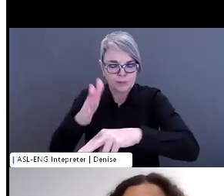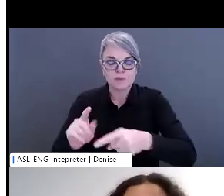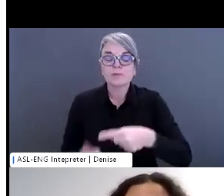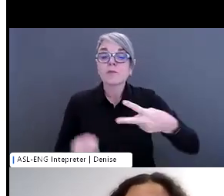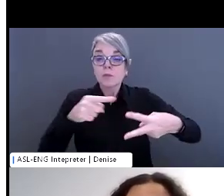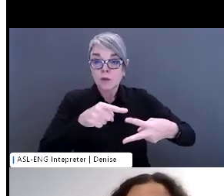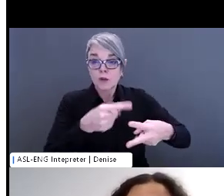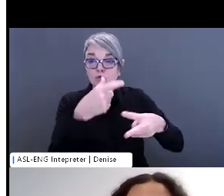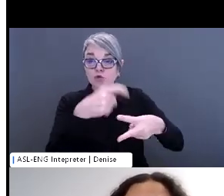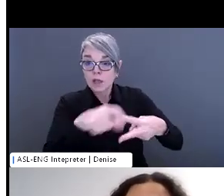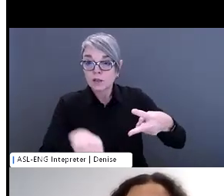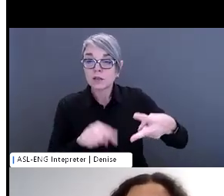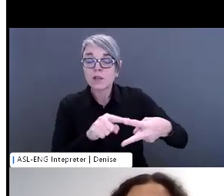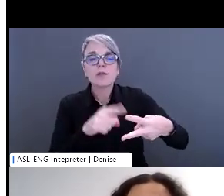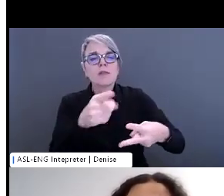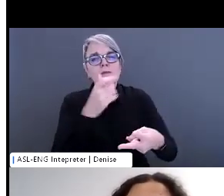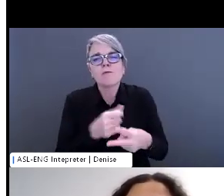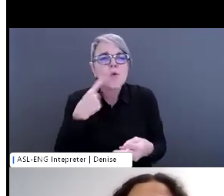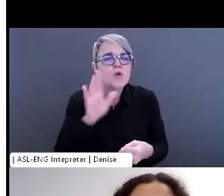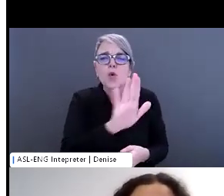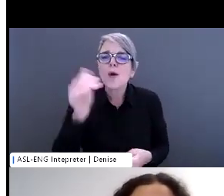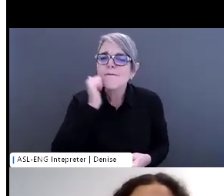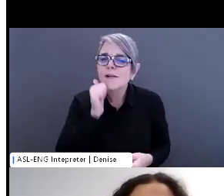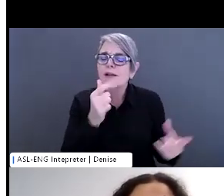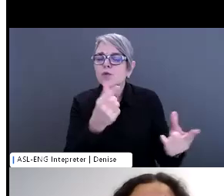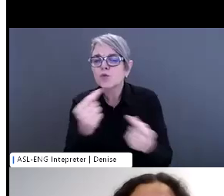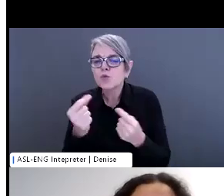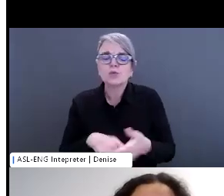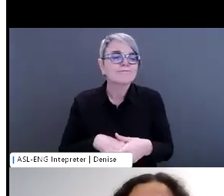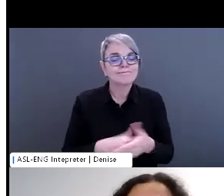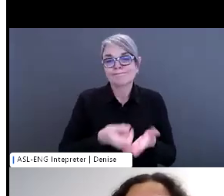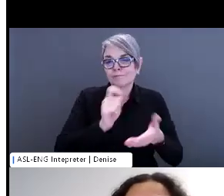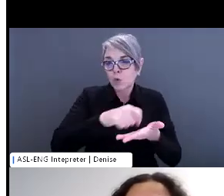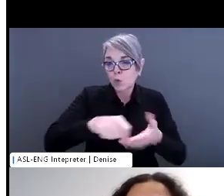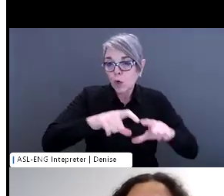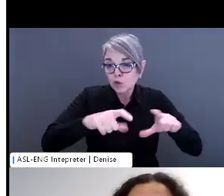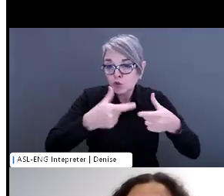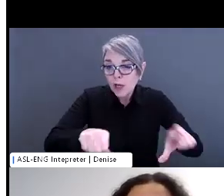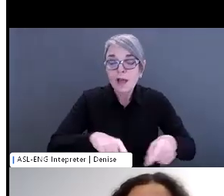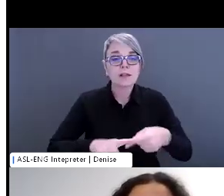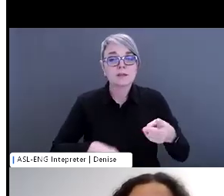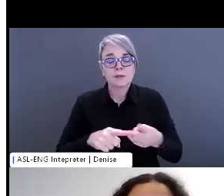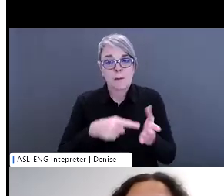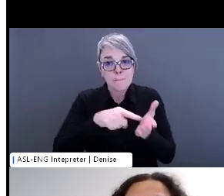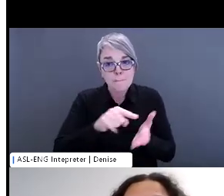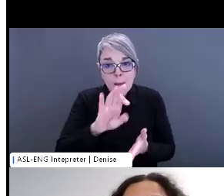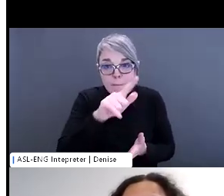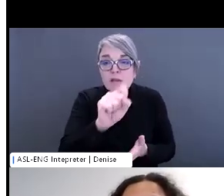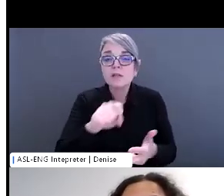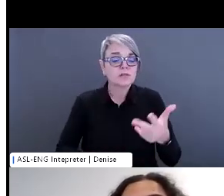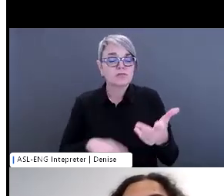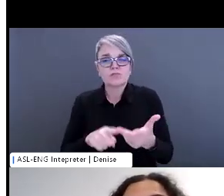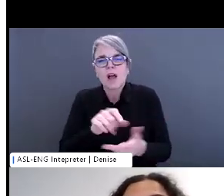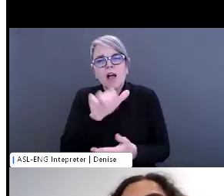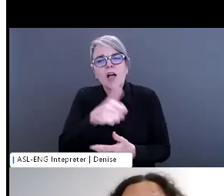day-to-day activities. So you can write checks, you pay bills, and do other personal ta money tasks. So this